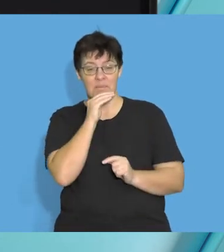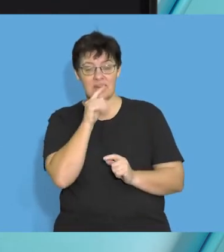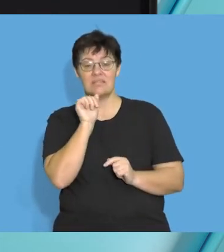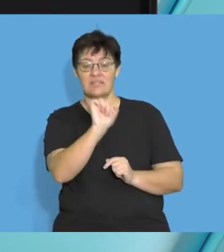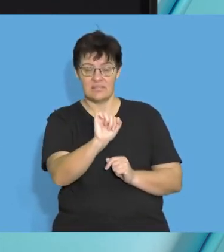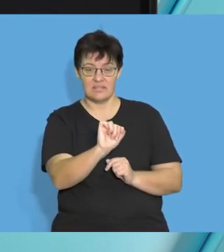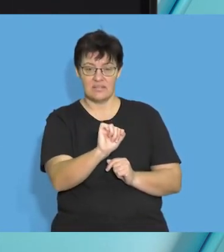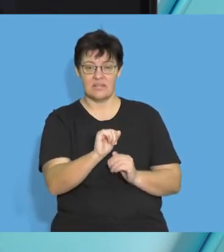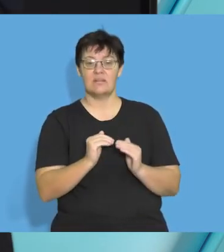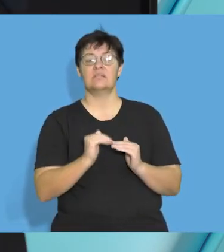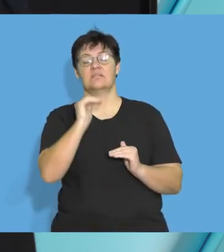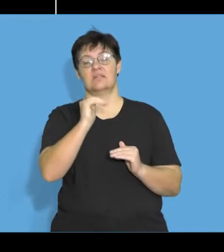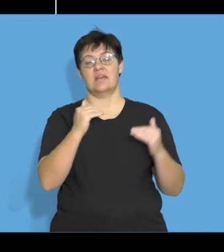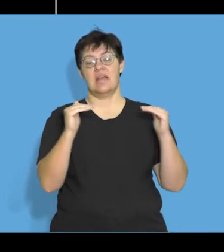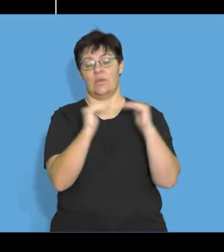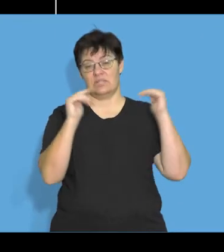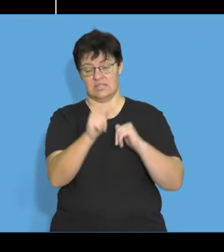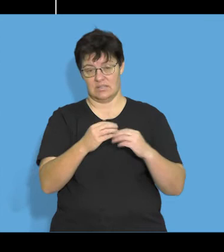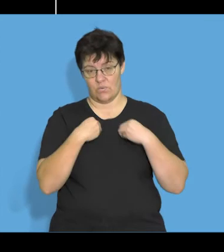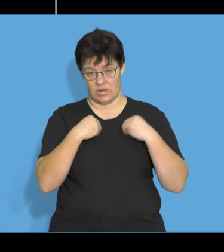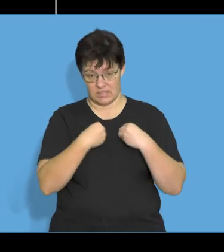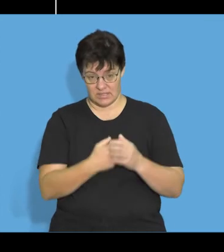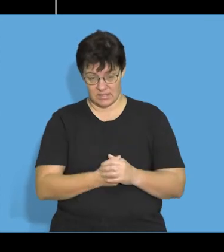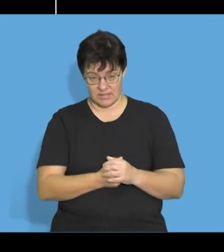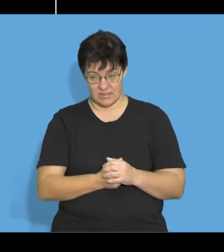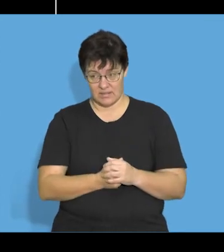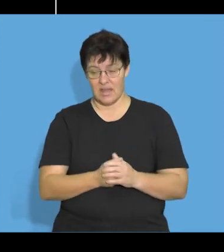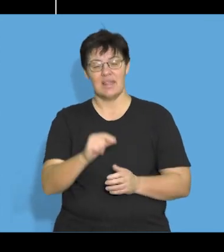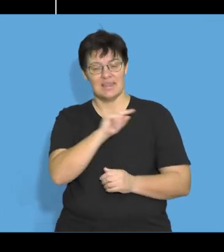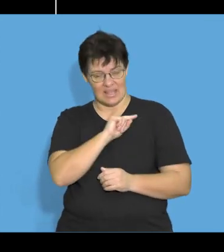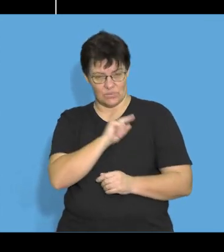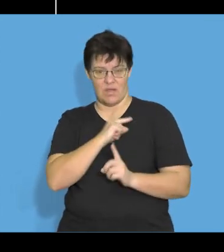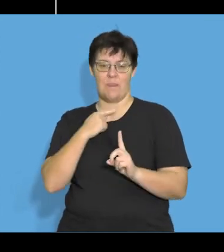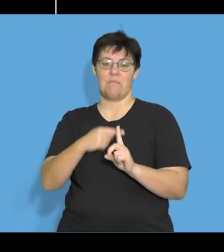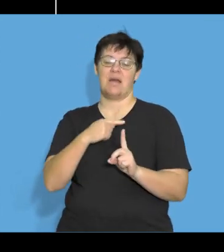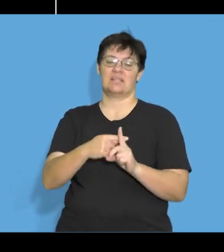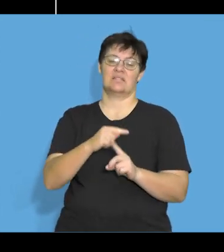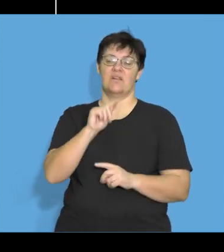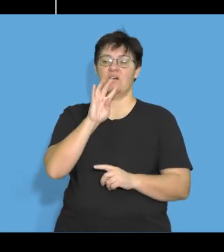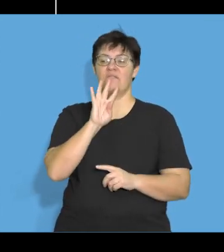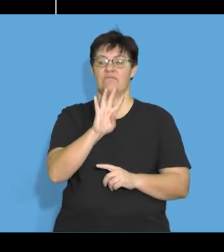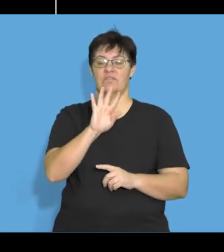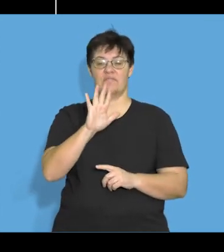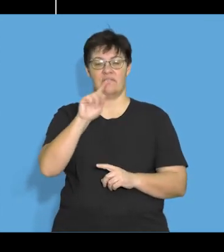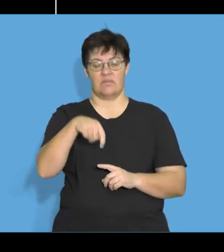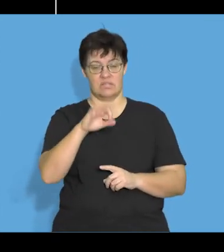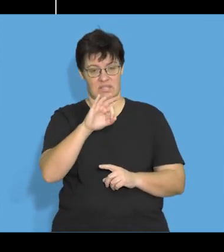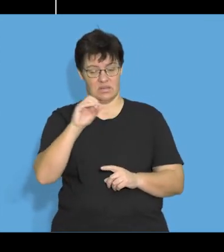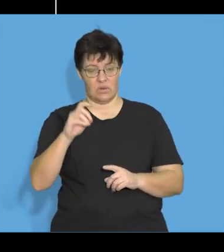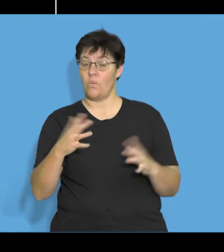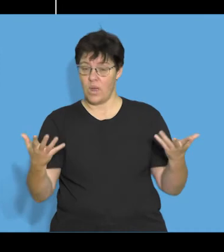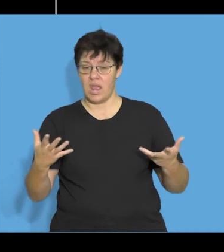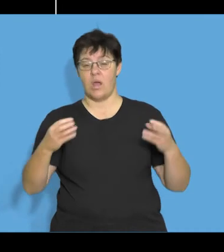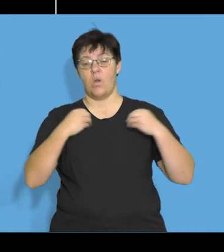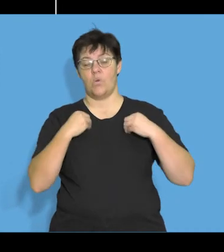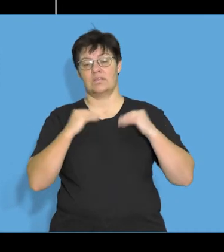increase your owner's equity. And that's the reason for the plus 45,300 in the owner's equity account.